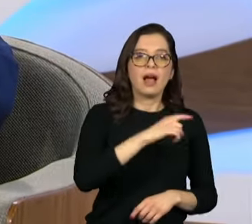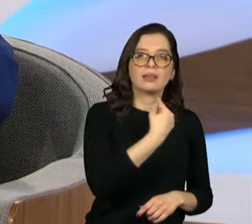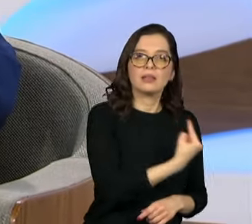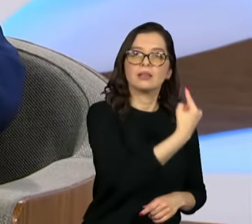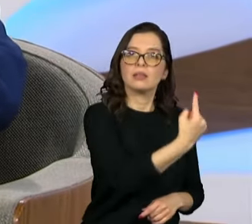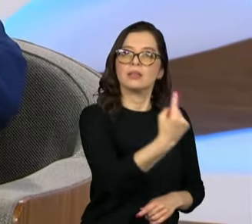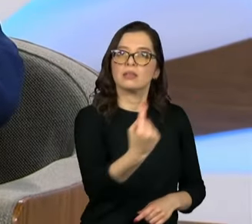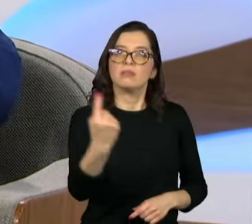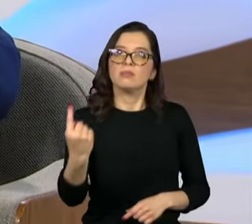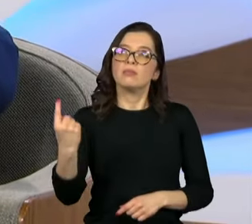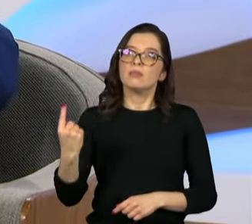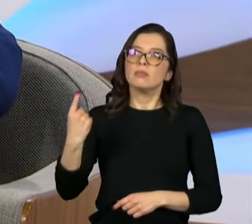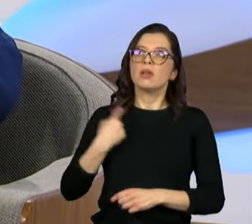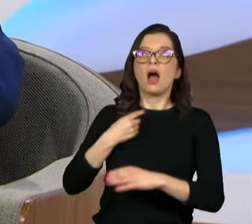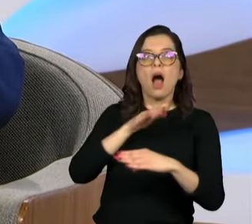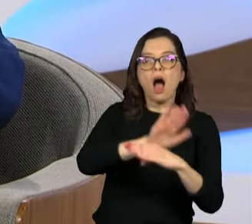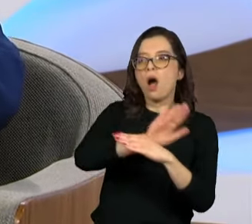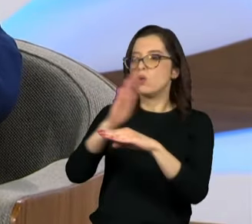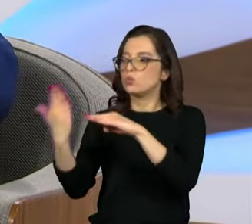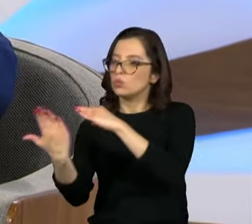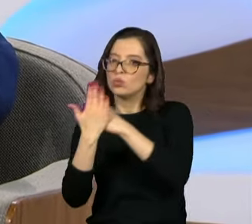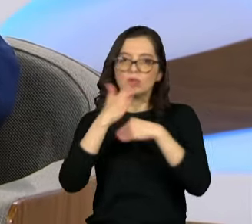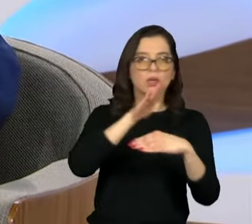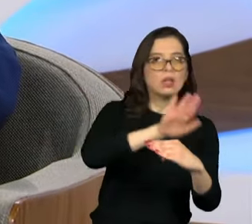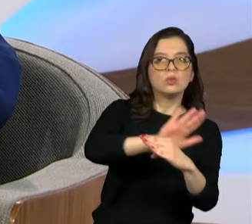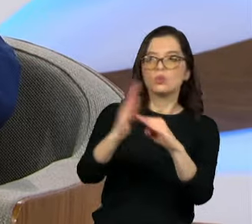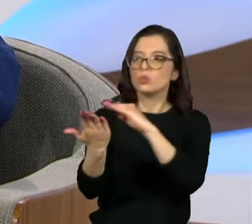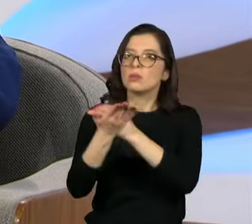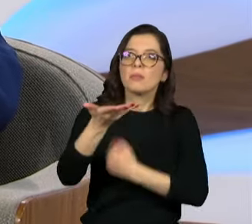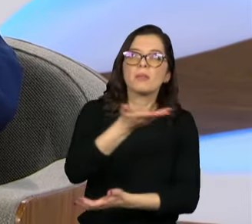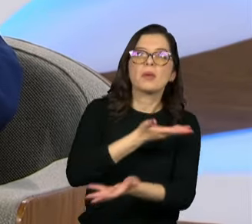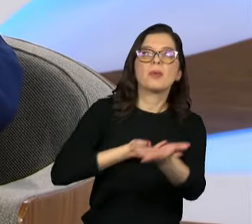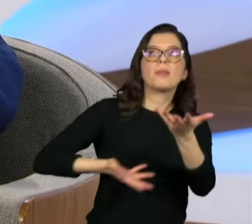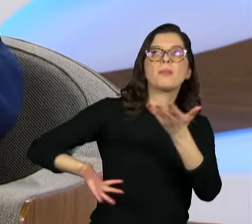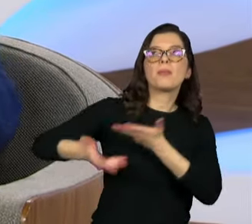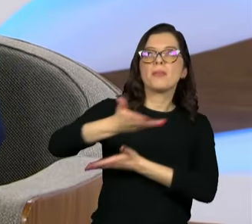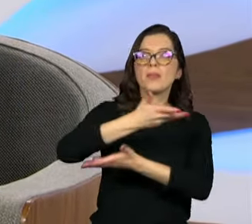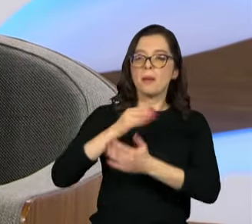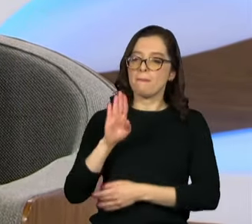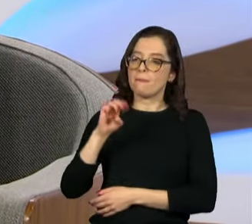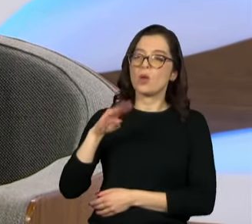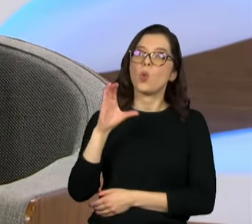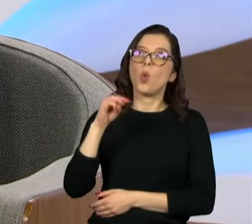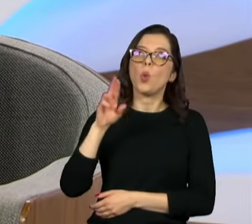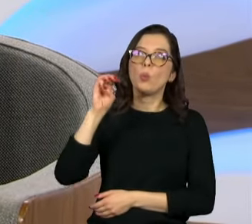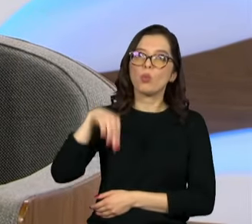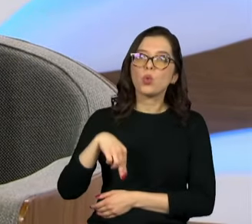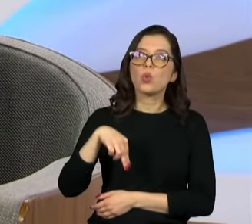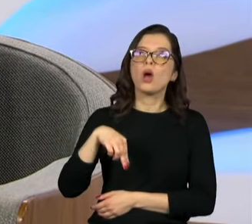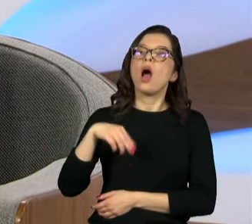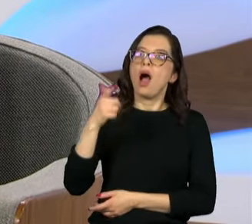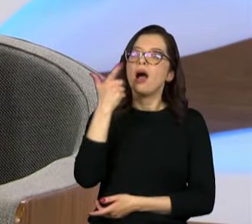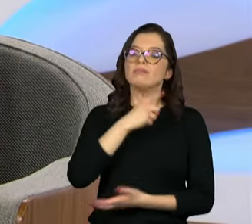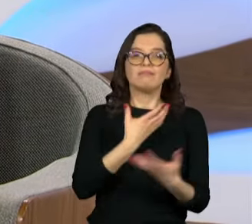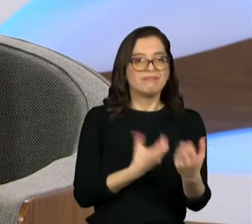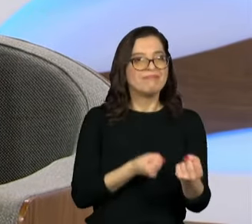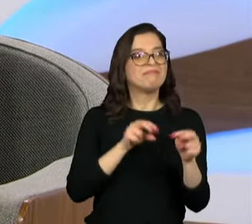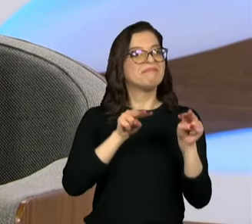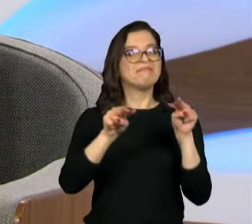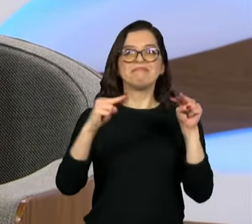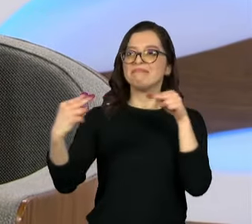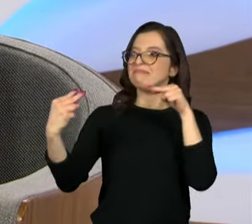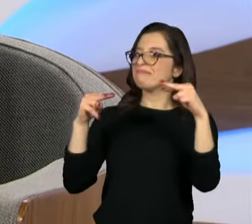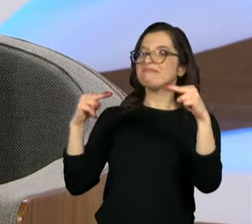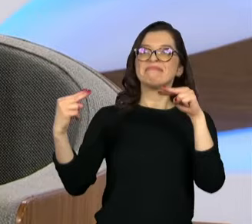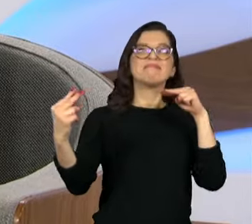each of us, to contribute in one way or another to the common good and to win recognition